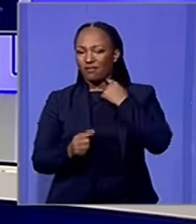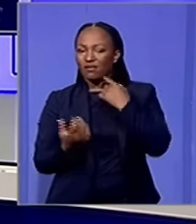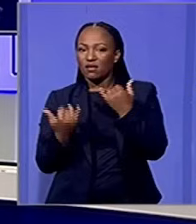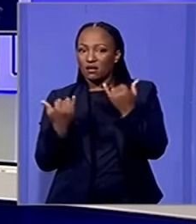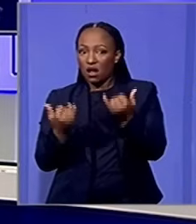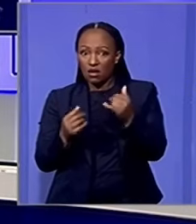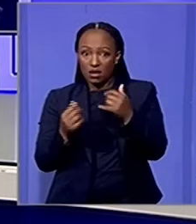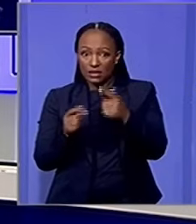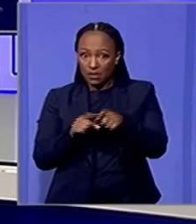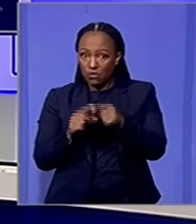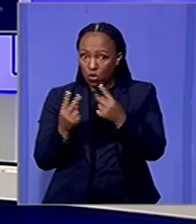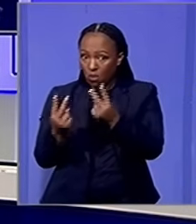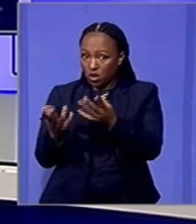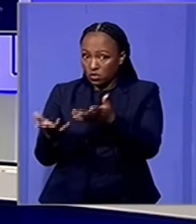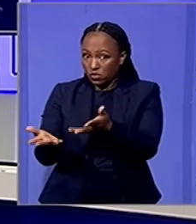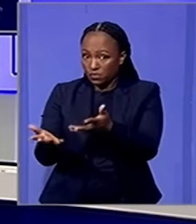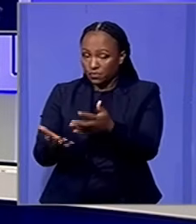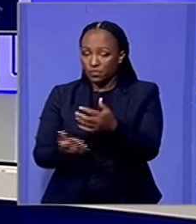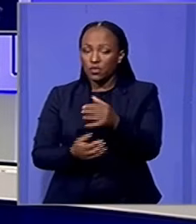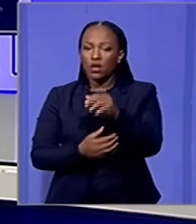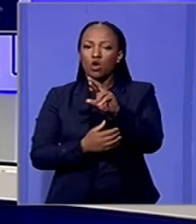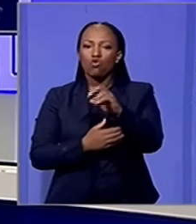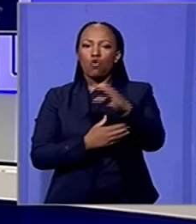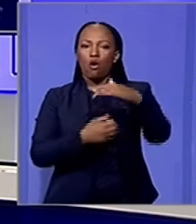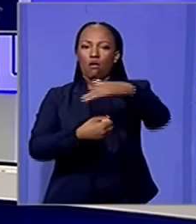bonago ga bjalo ka mo Derok.